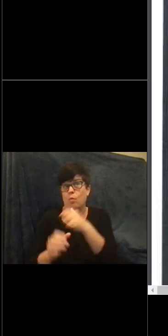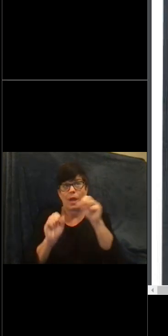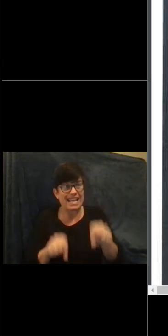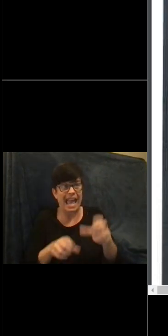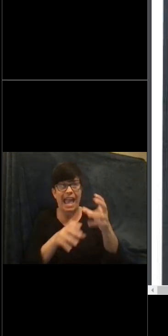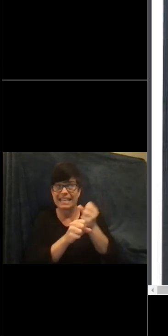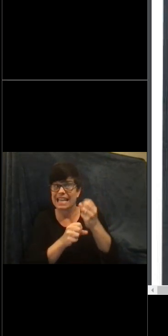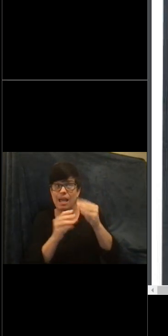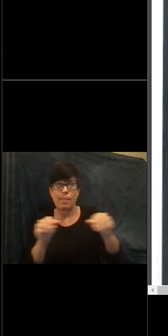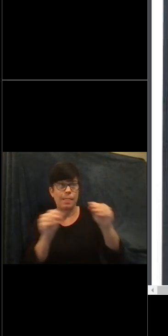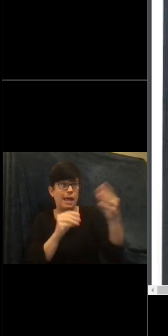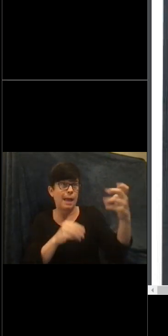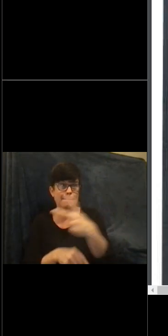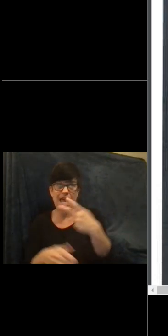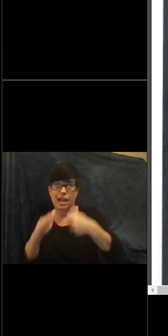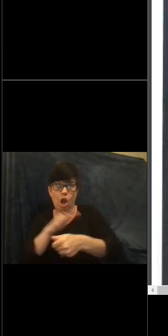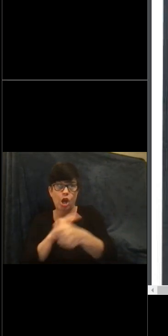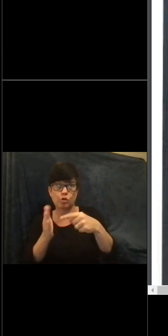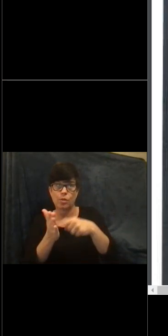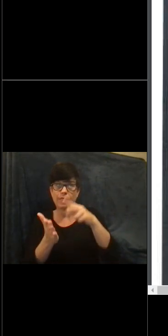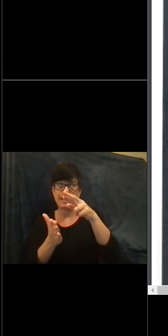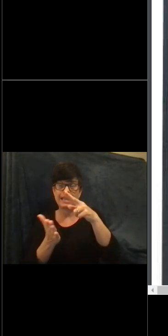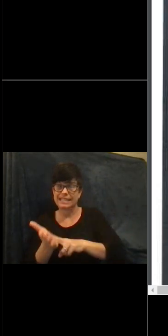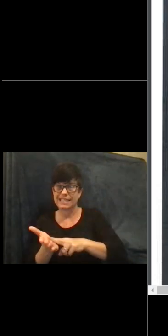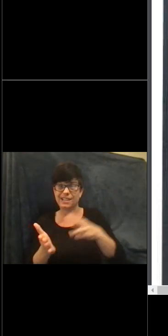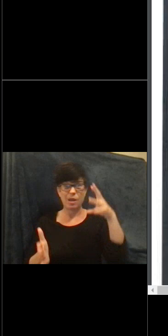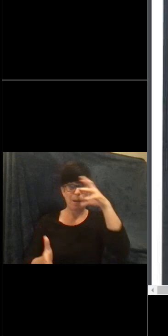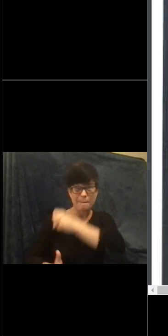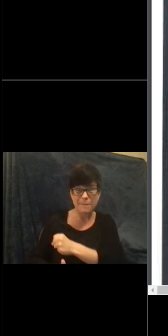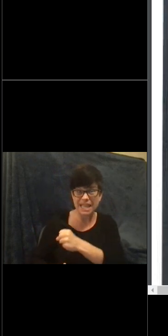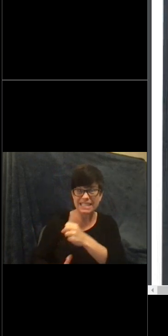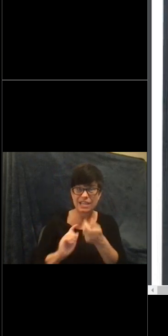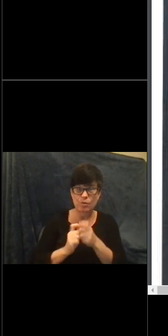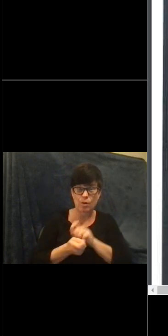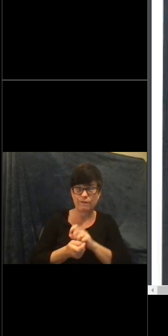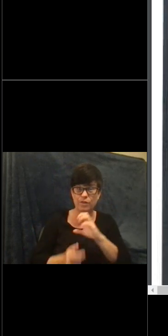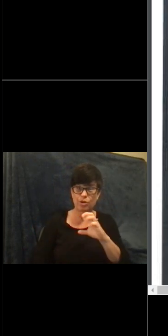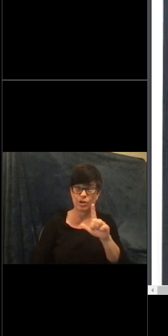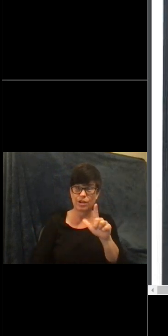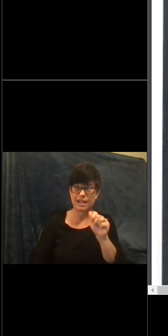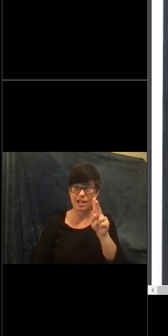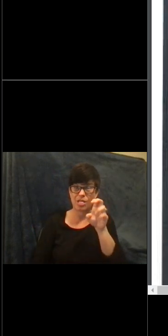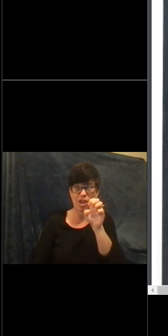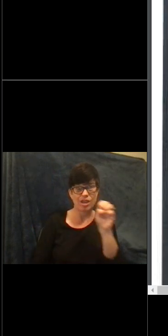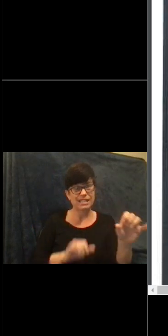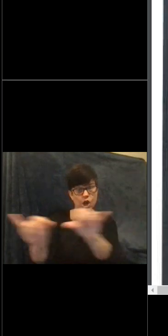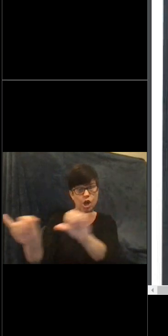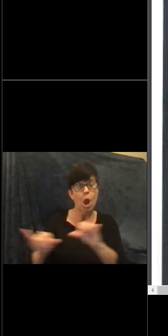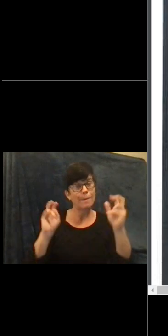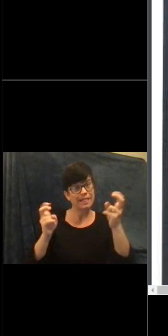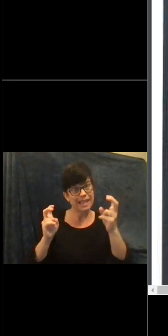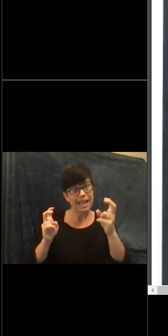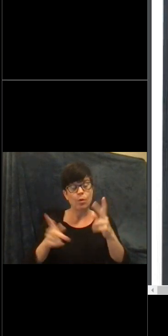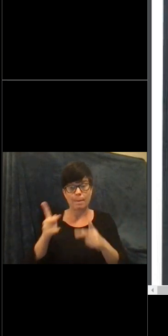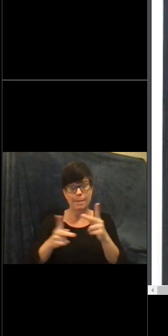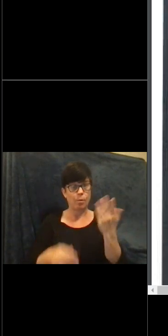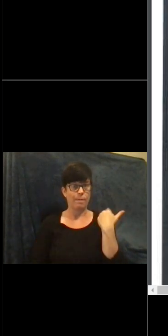contract. So a missing reverter clause seems to be a common theme with our predecessors. So that